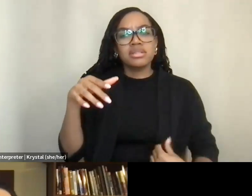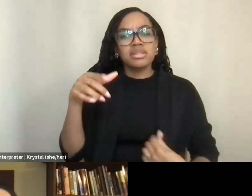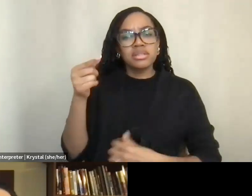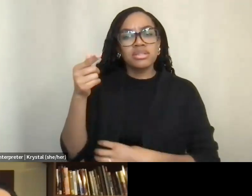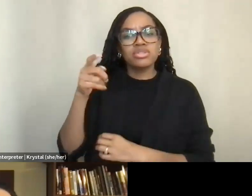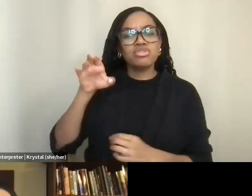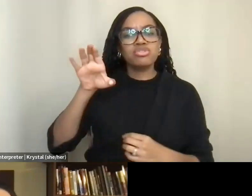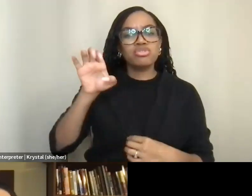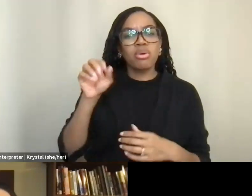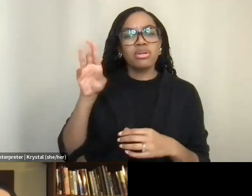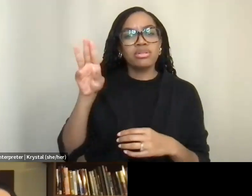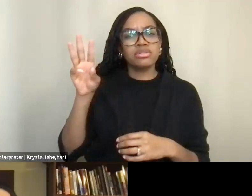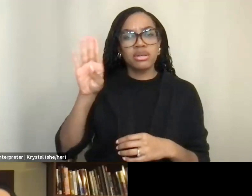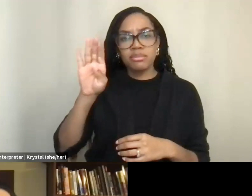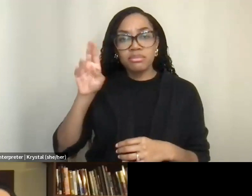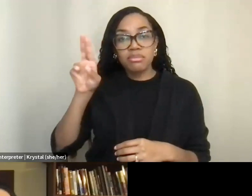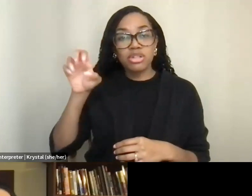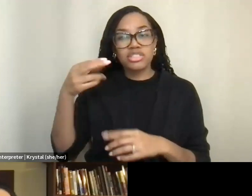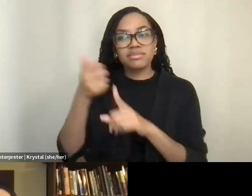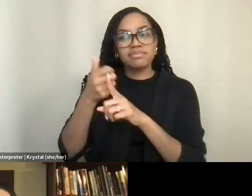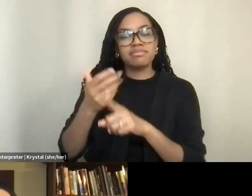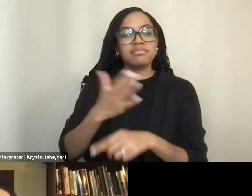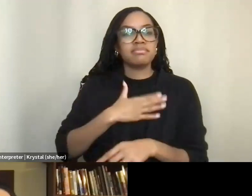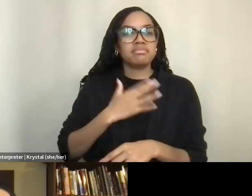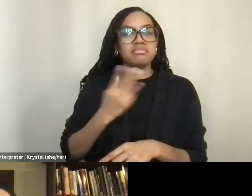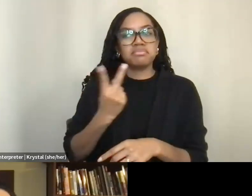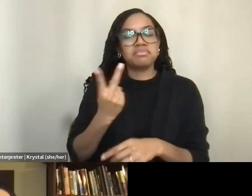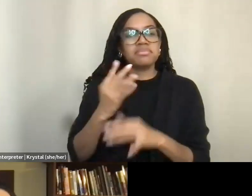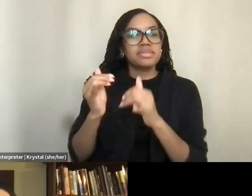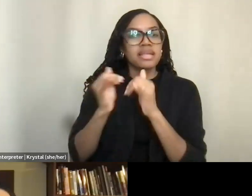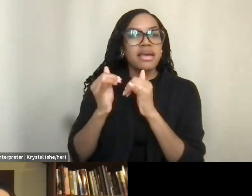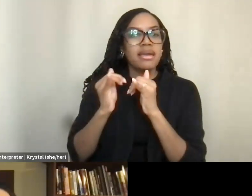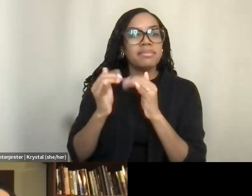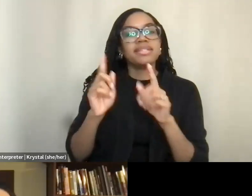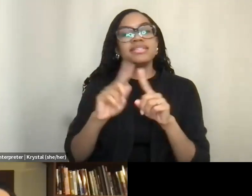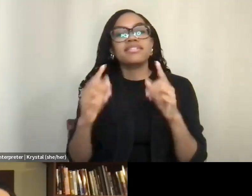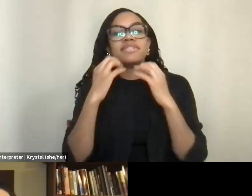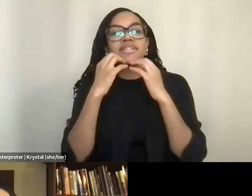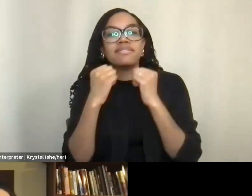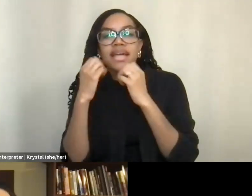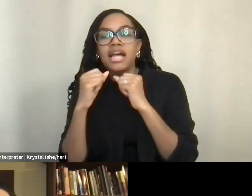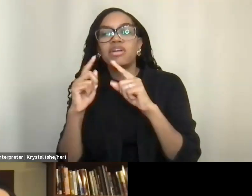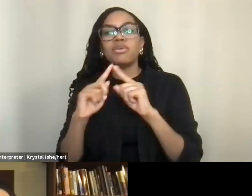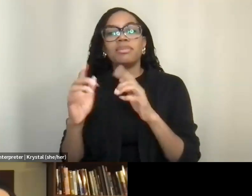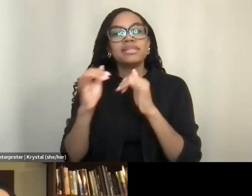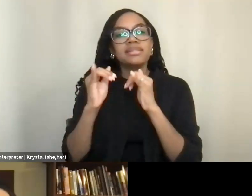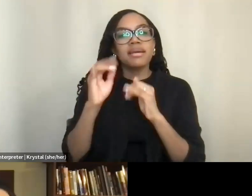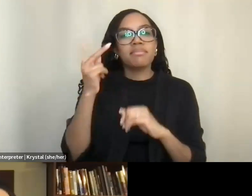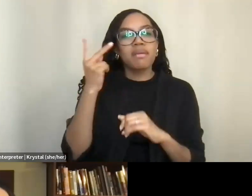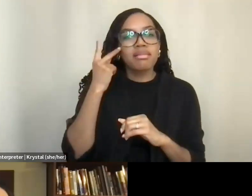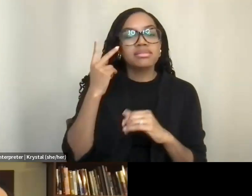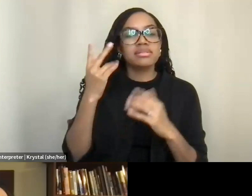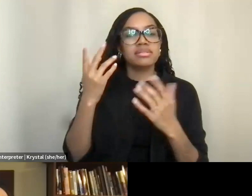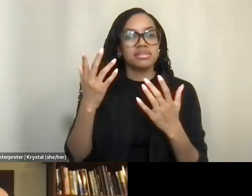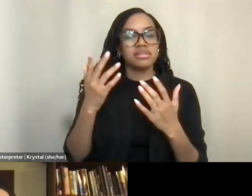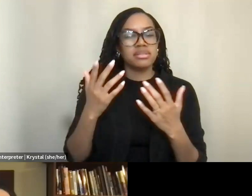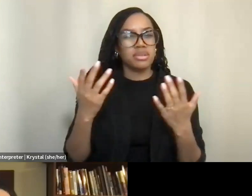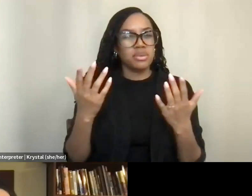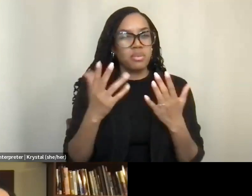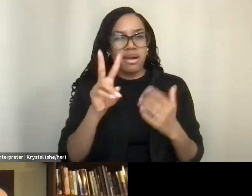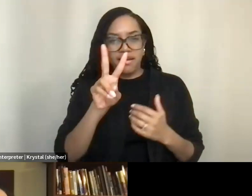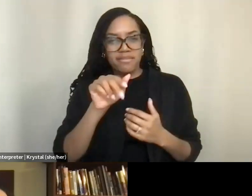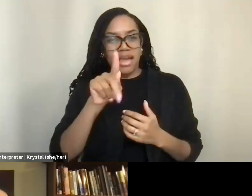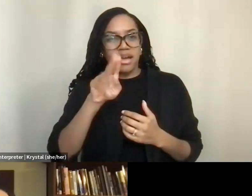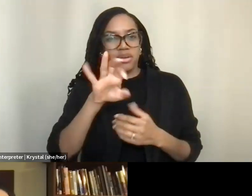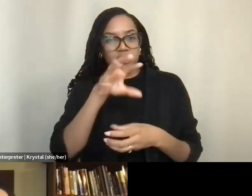we have the same values. We just have different politics. Well, what is the values of saying it's okay to attack another